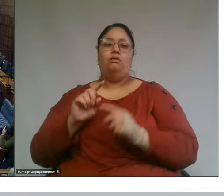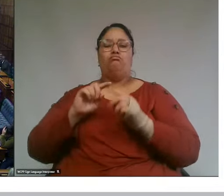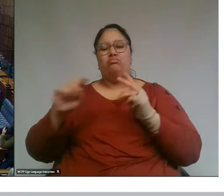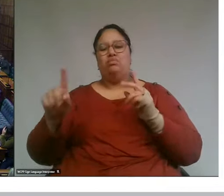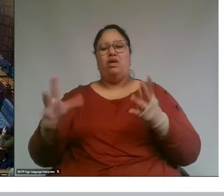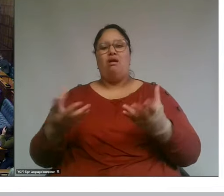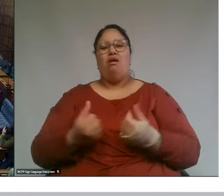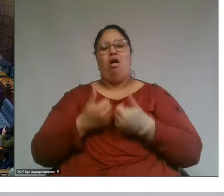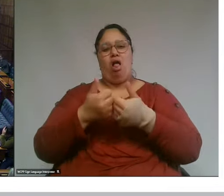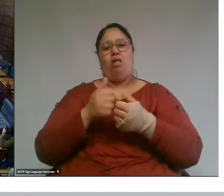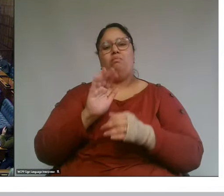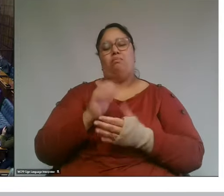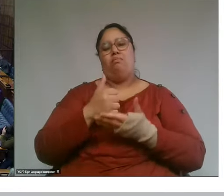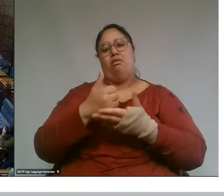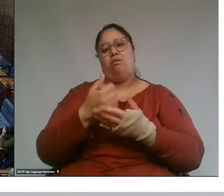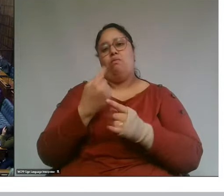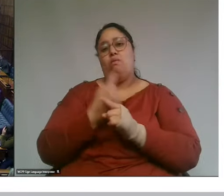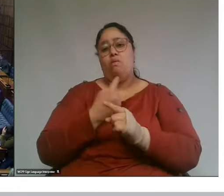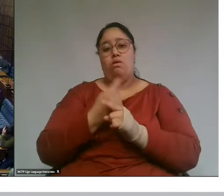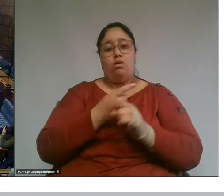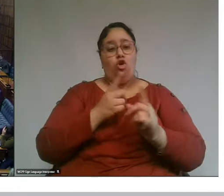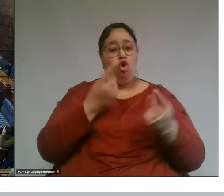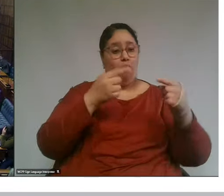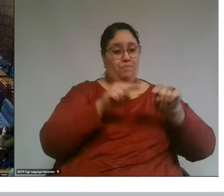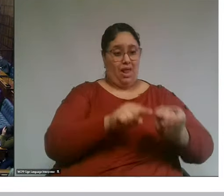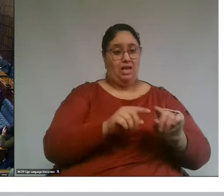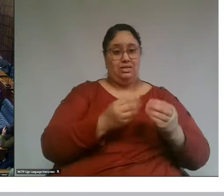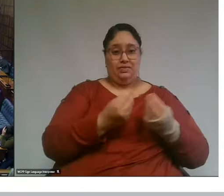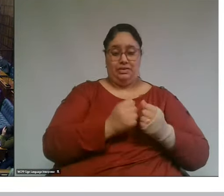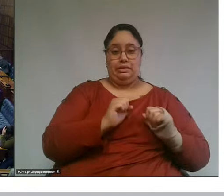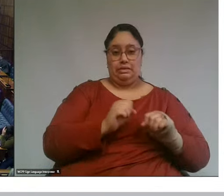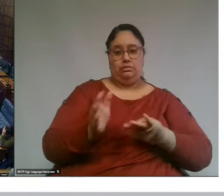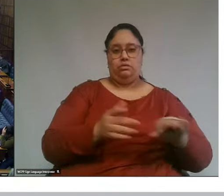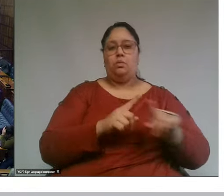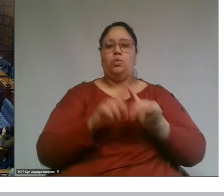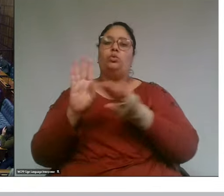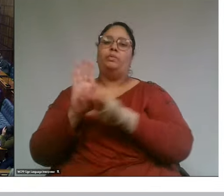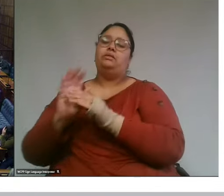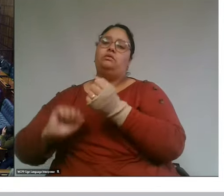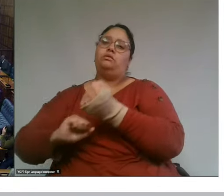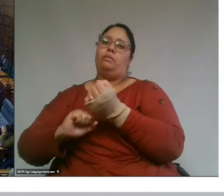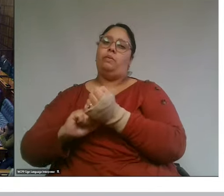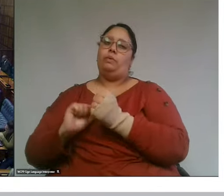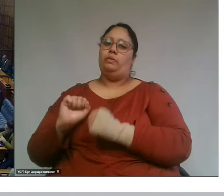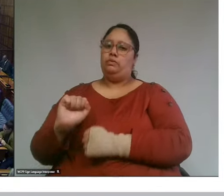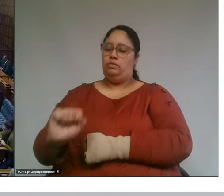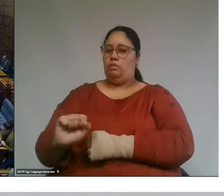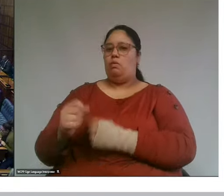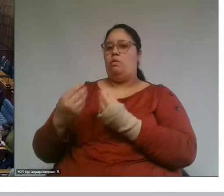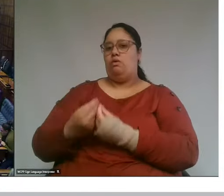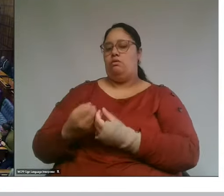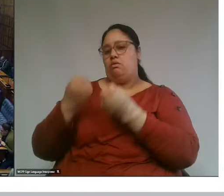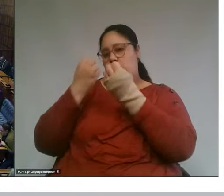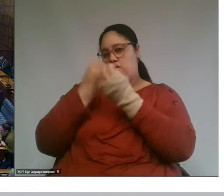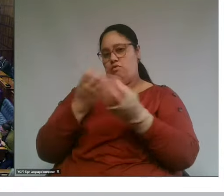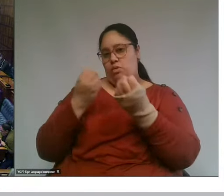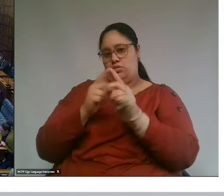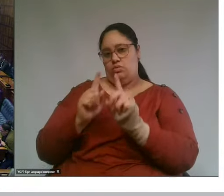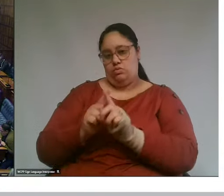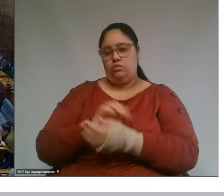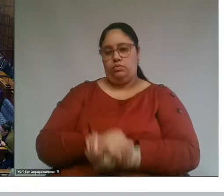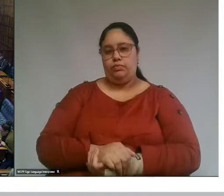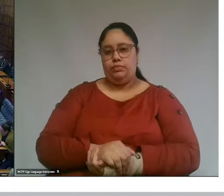to take them through not only the compliance related stuff but also the business support um information out